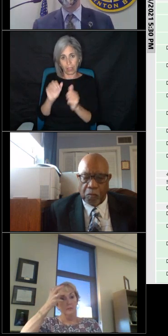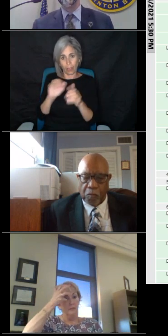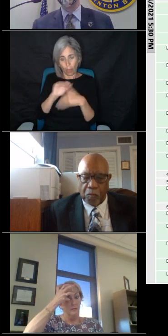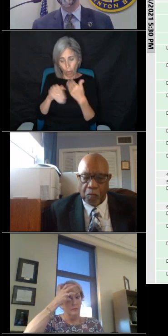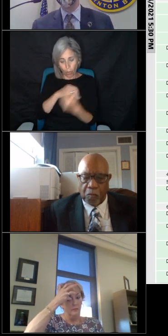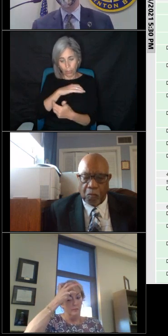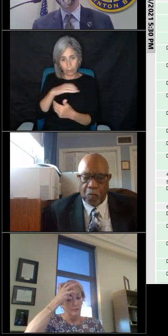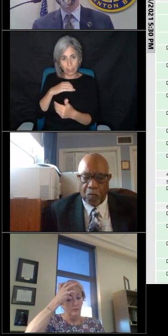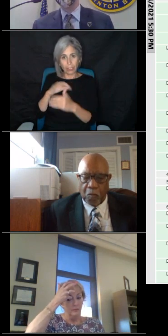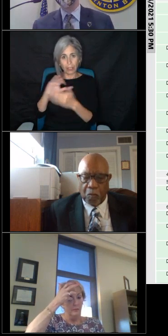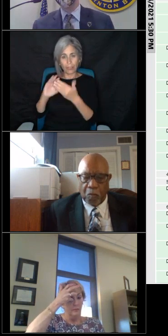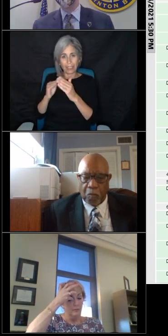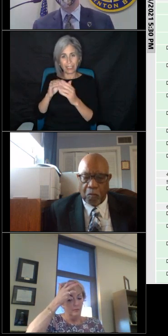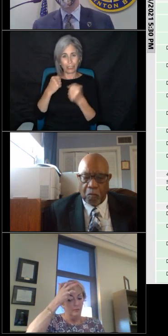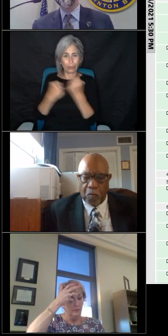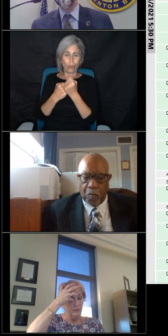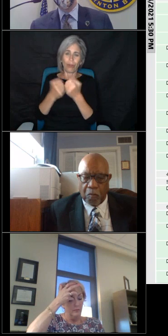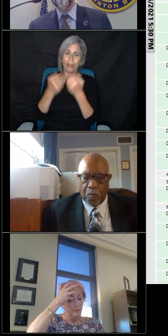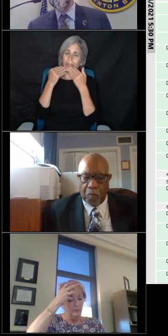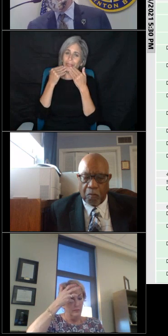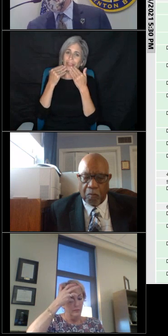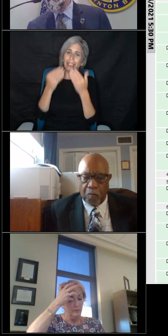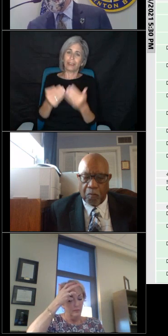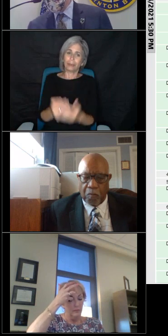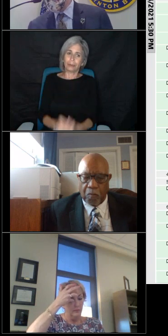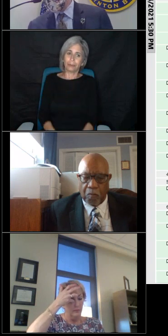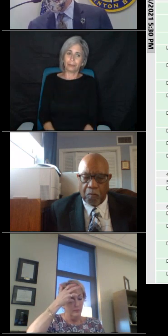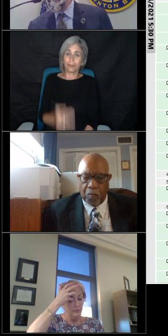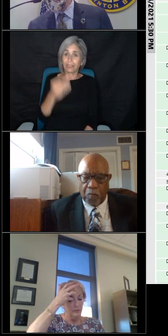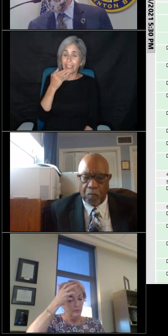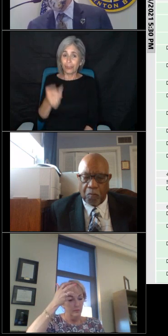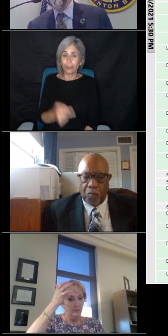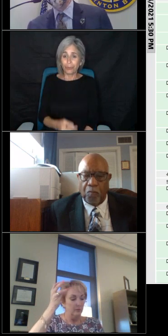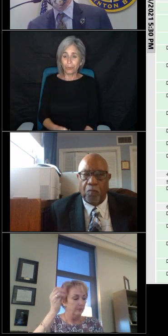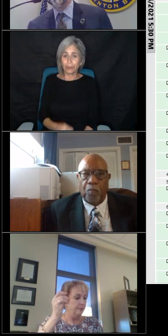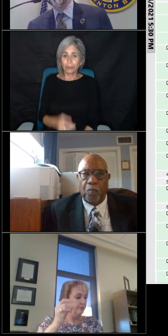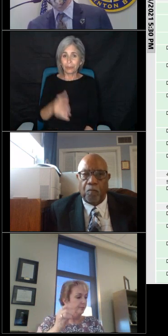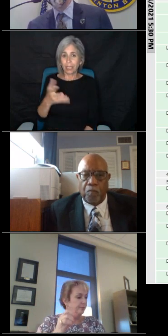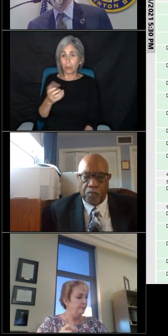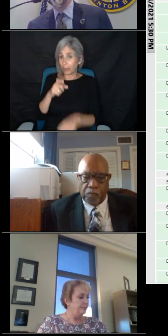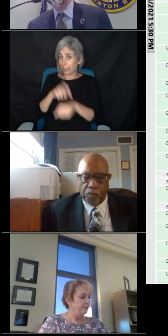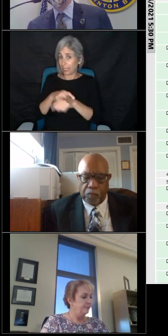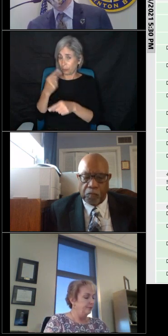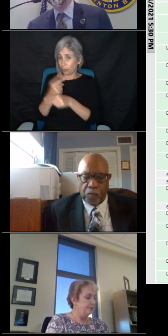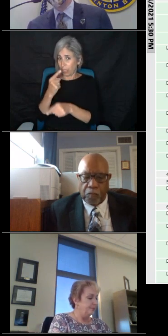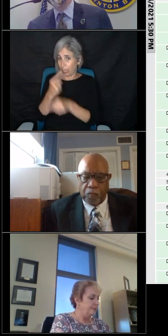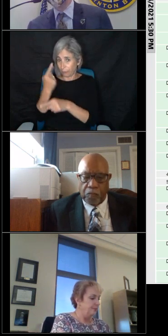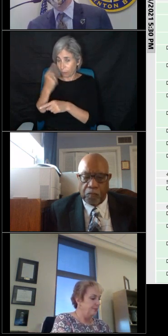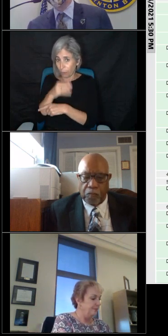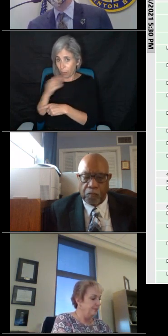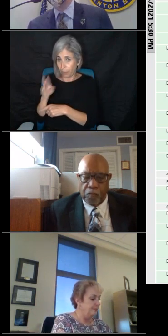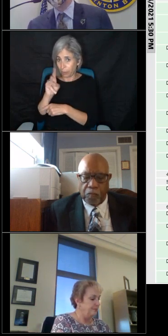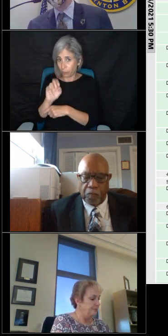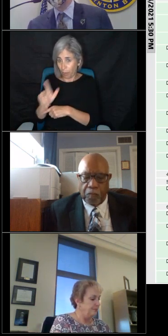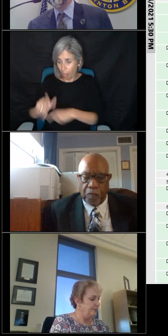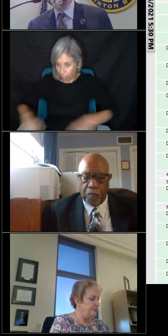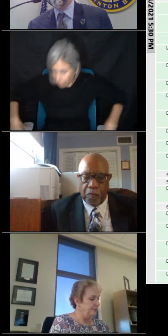for the city's support. Thank you. Thank you. And so I just want to get the times right for the Boynton Beach Mall. We